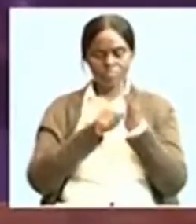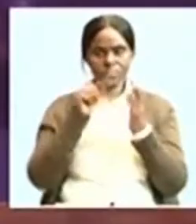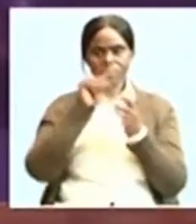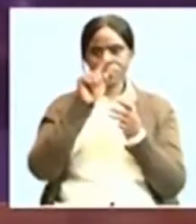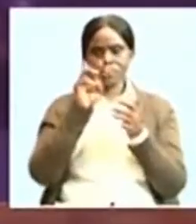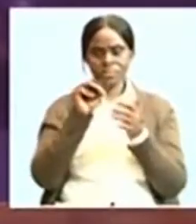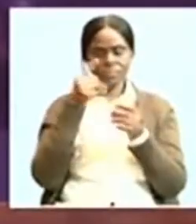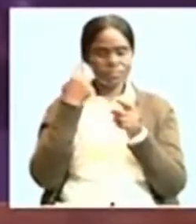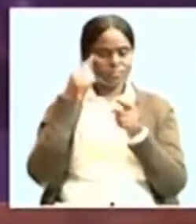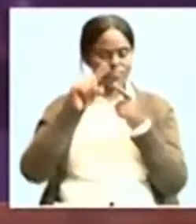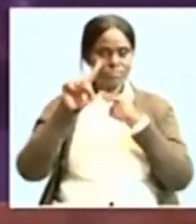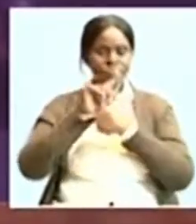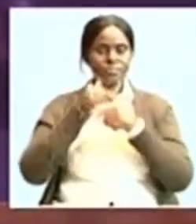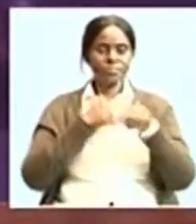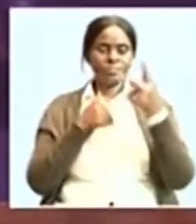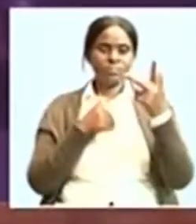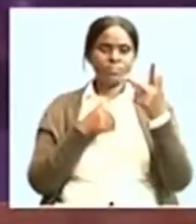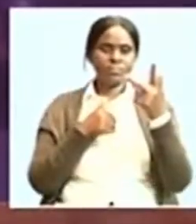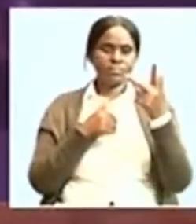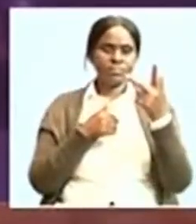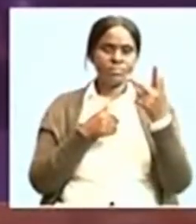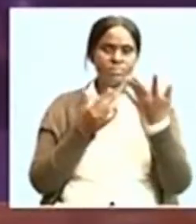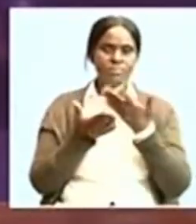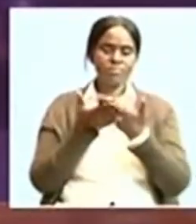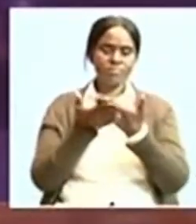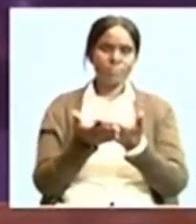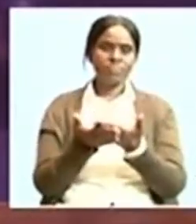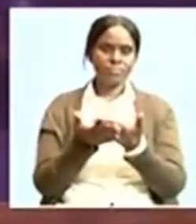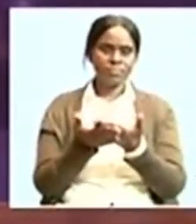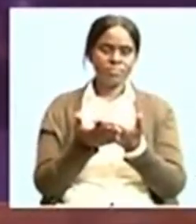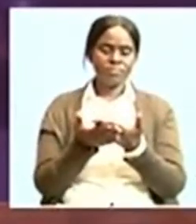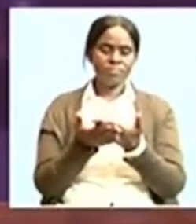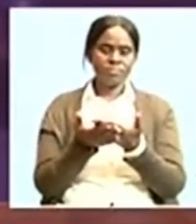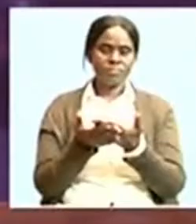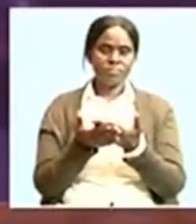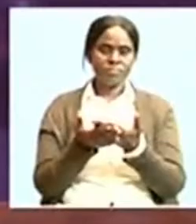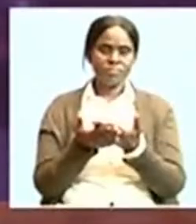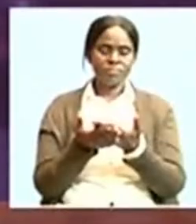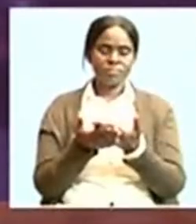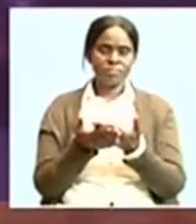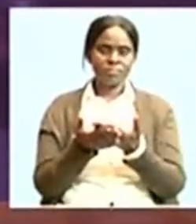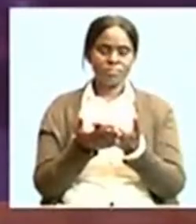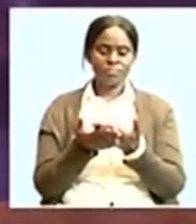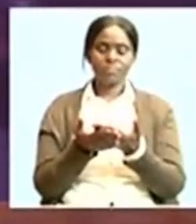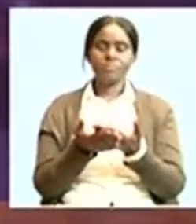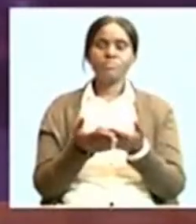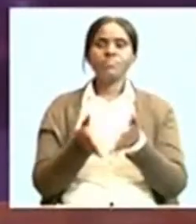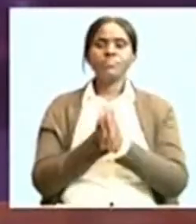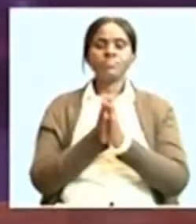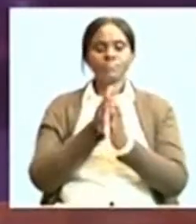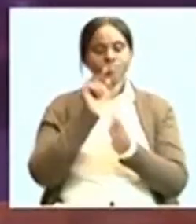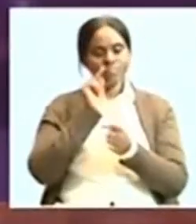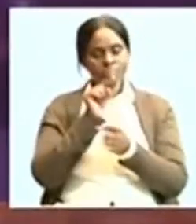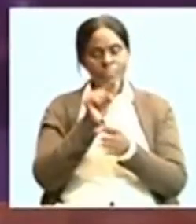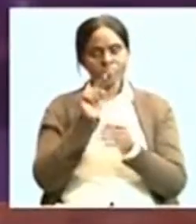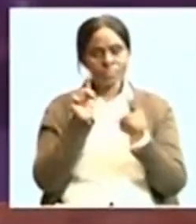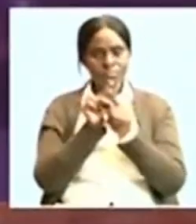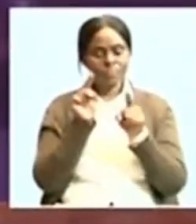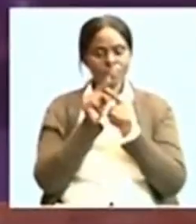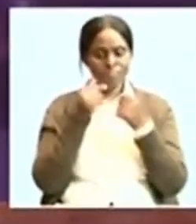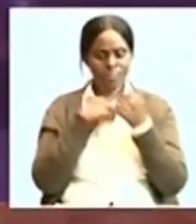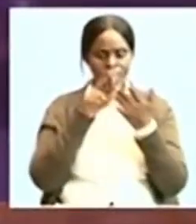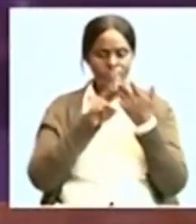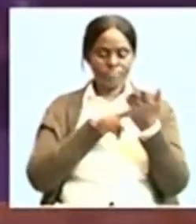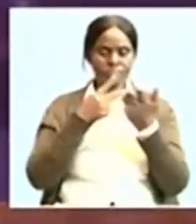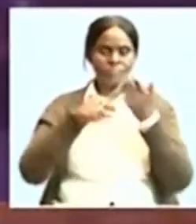www.parliament.gov.zm. So for today, we had 3 councils making submissions to the Committee on Local Government Accounts. Just a reminder that this committee considers the